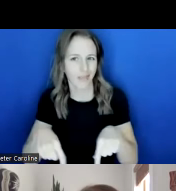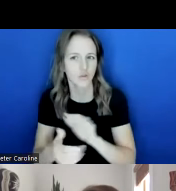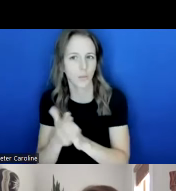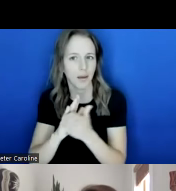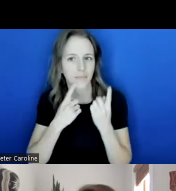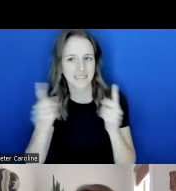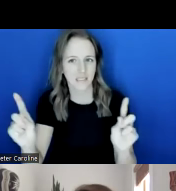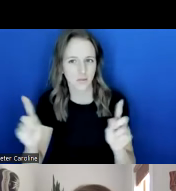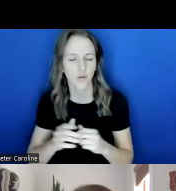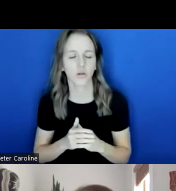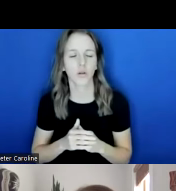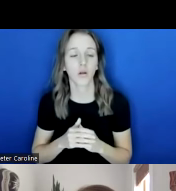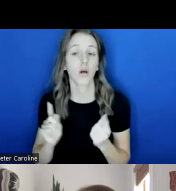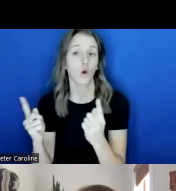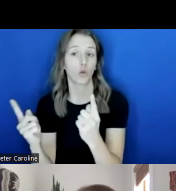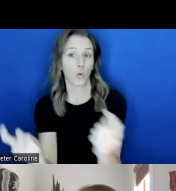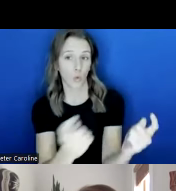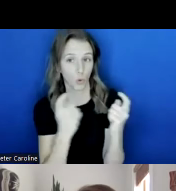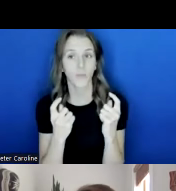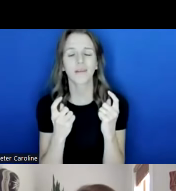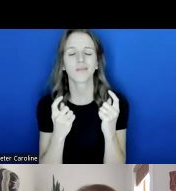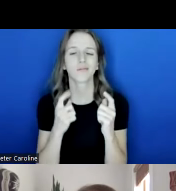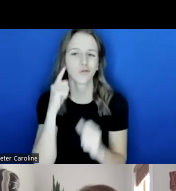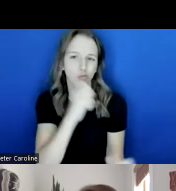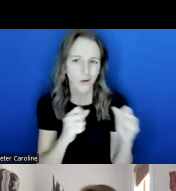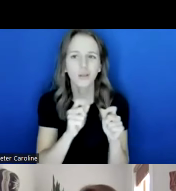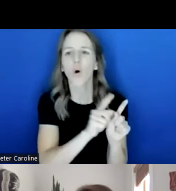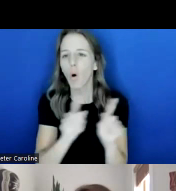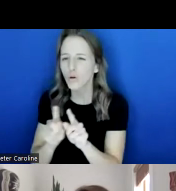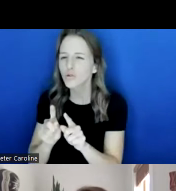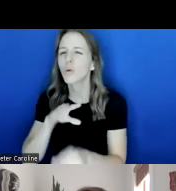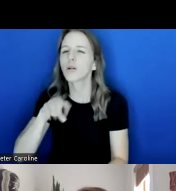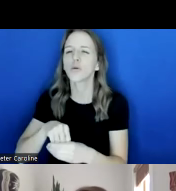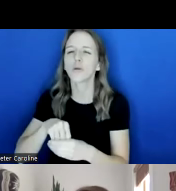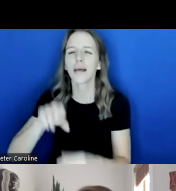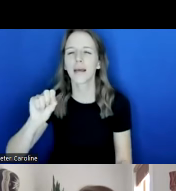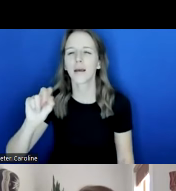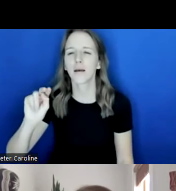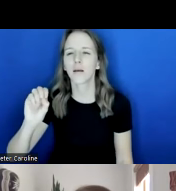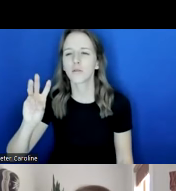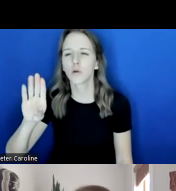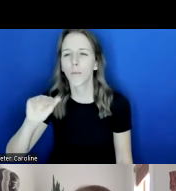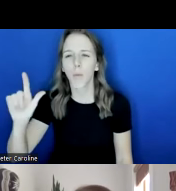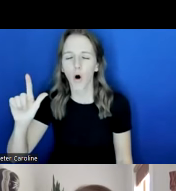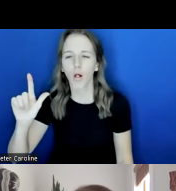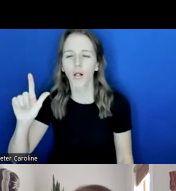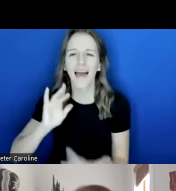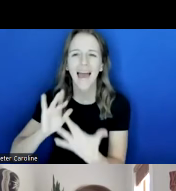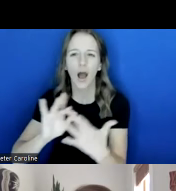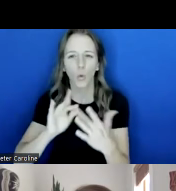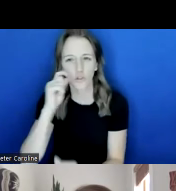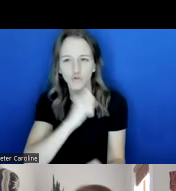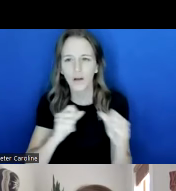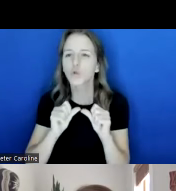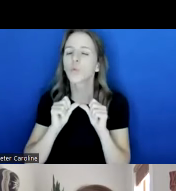recruitment strategy also included a snowball sampling strategy, which allowed us to continue to reach the key populations that we were hoping would